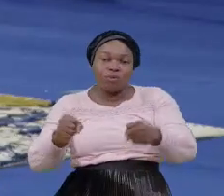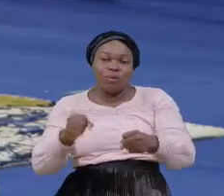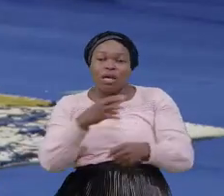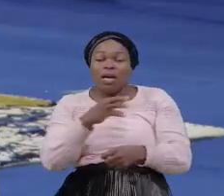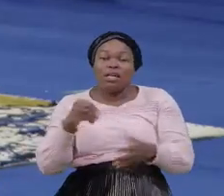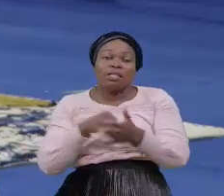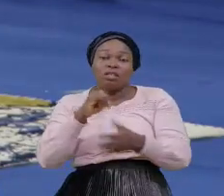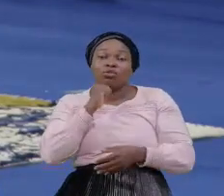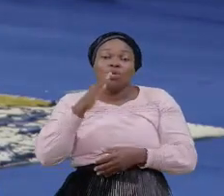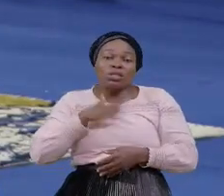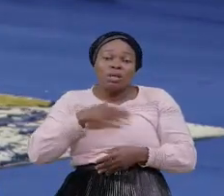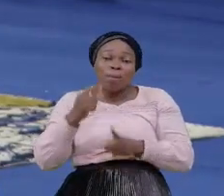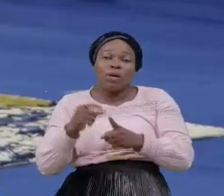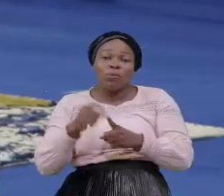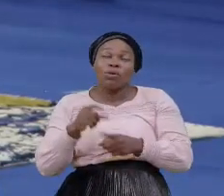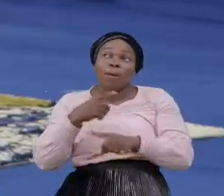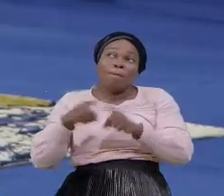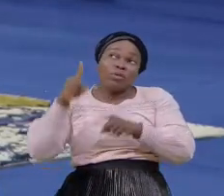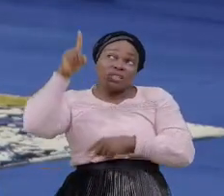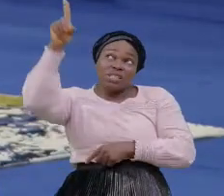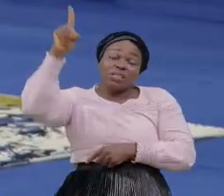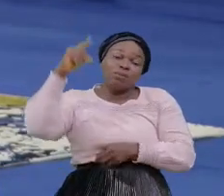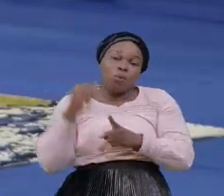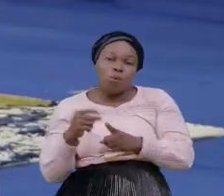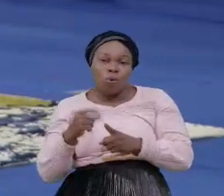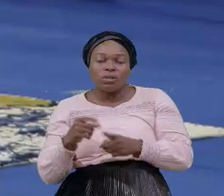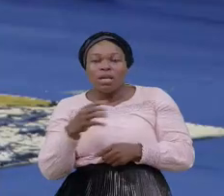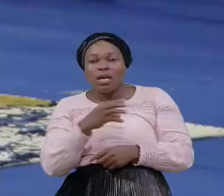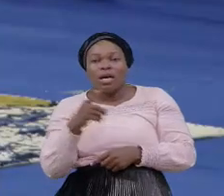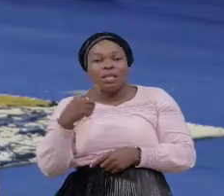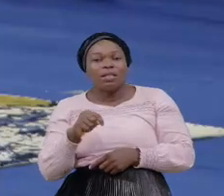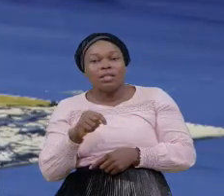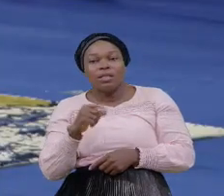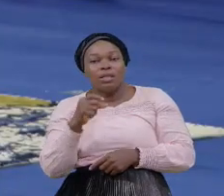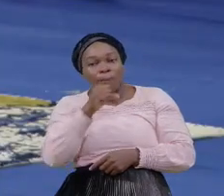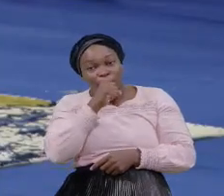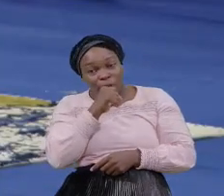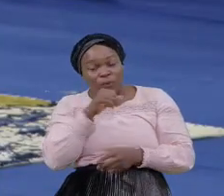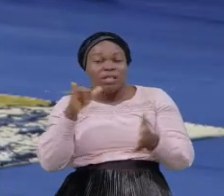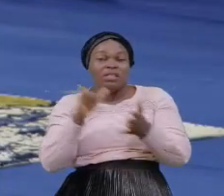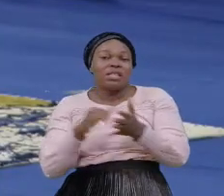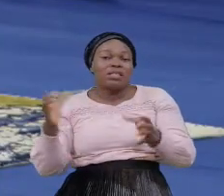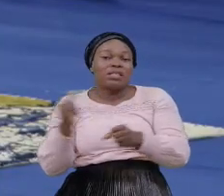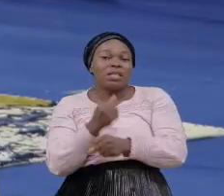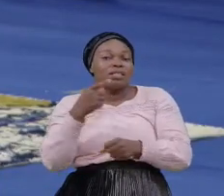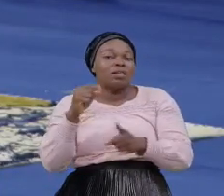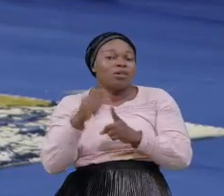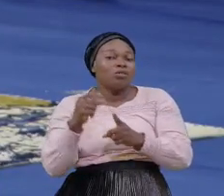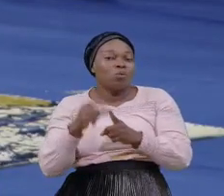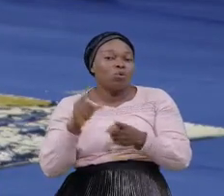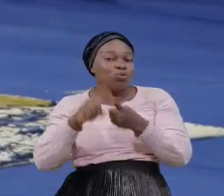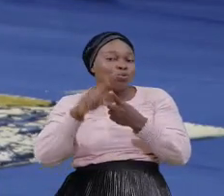I'm just the mouthpiece, I'm the microphone that is taking his word and saying it to